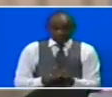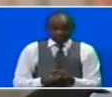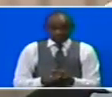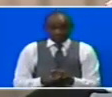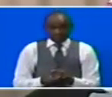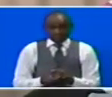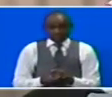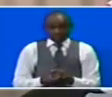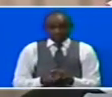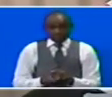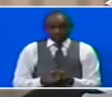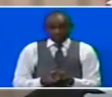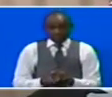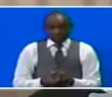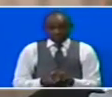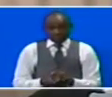vile